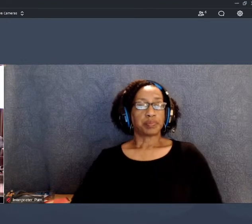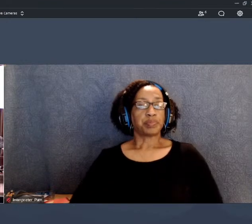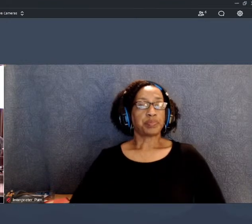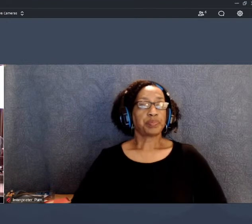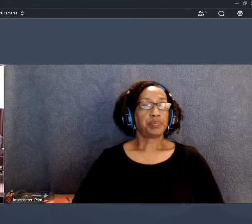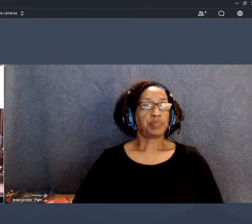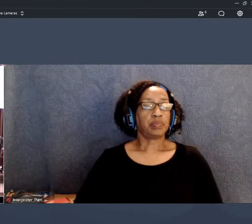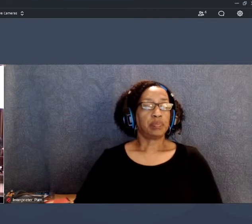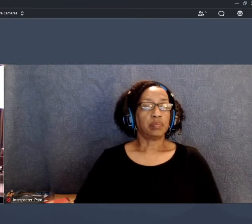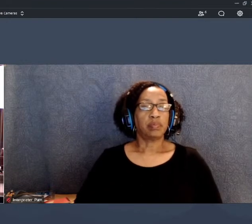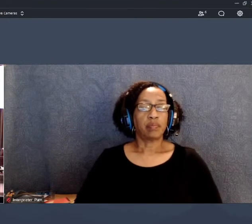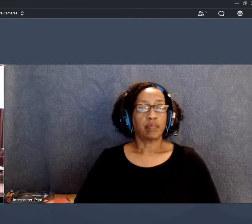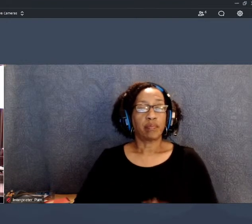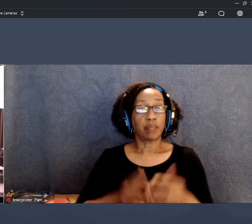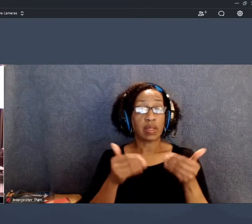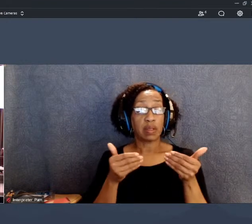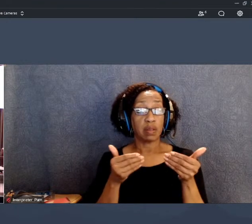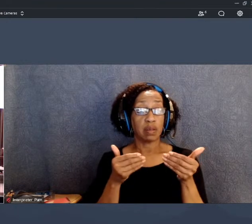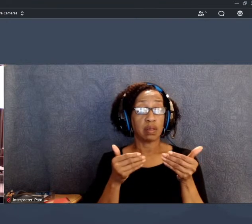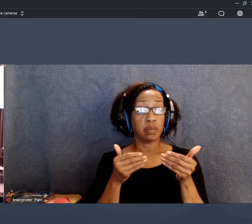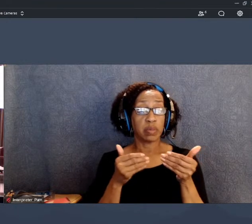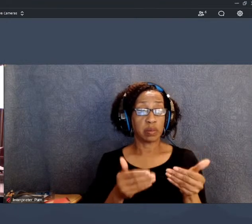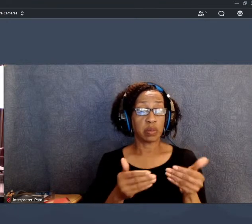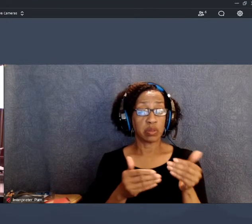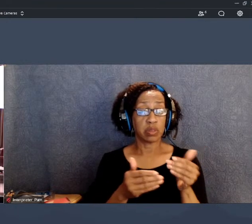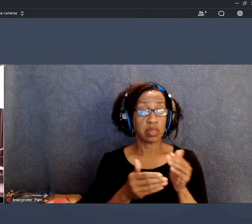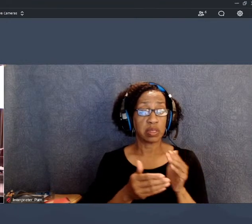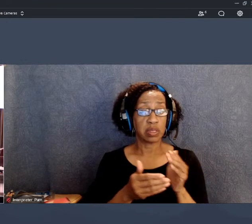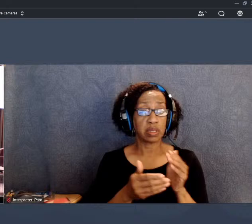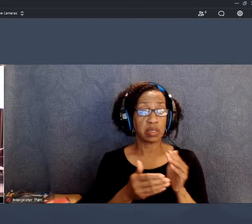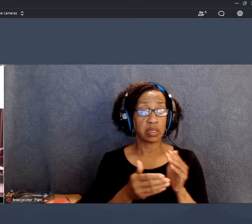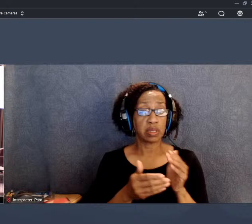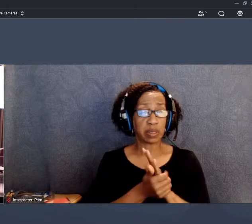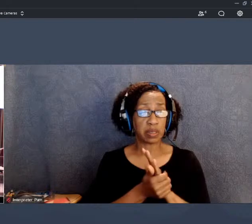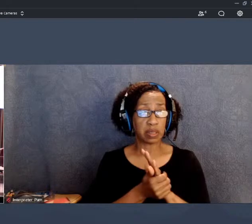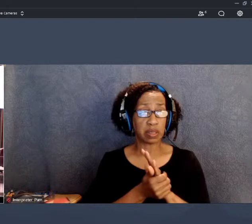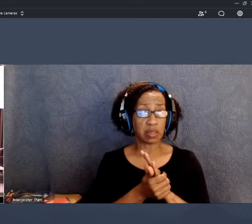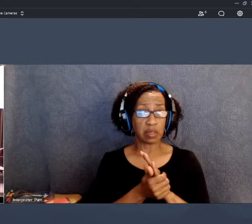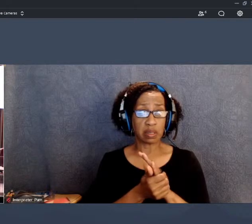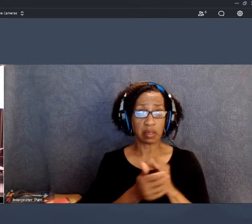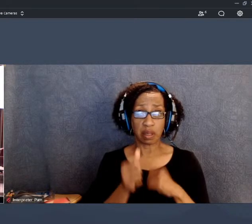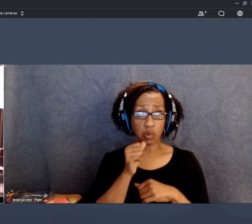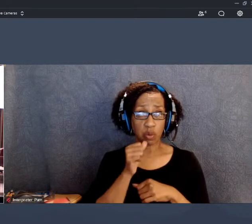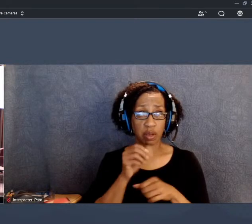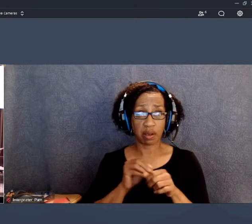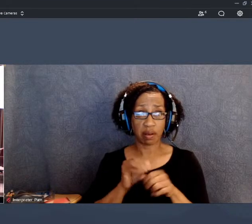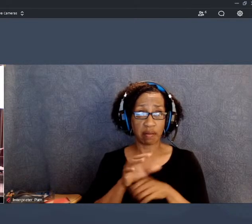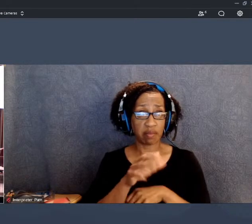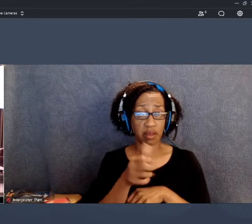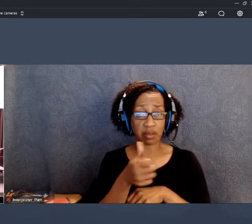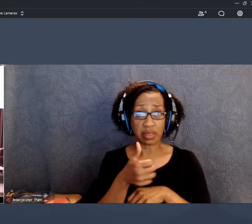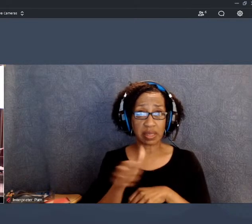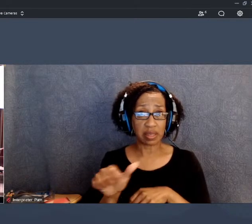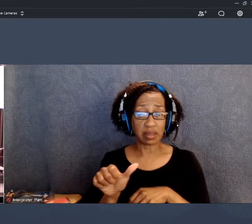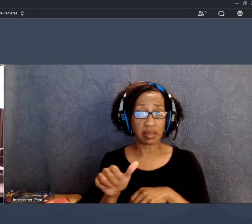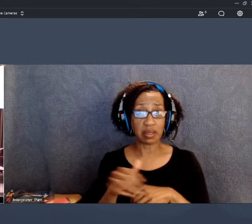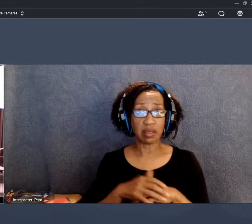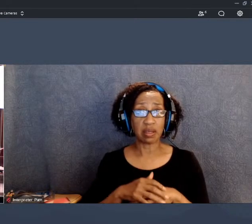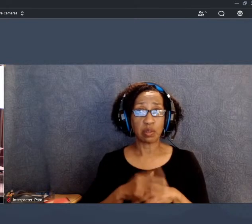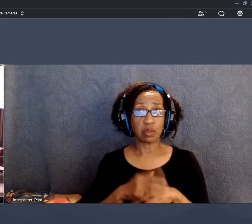The motion that was made in the amendment, that will not affect anything. Then you just say you had enough to